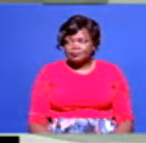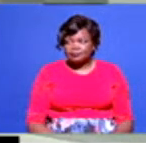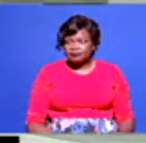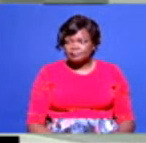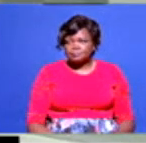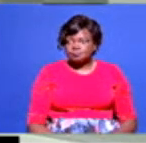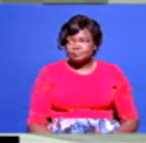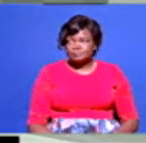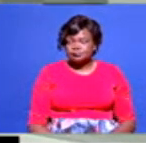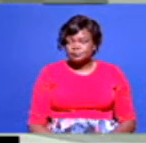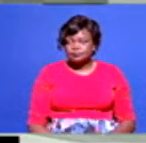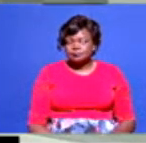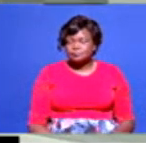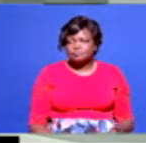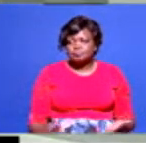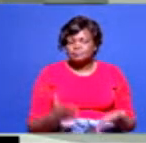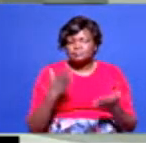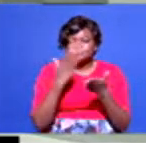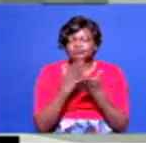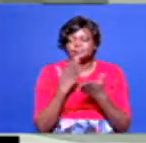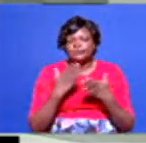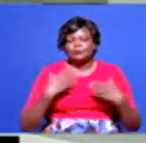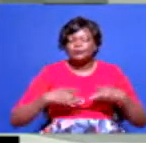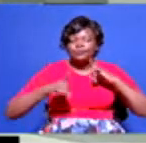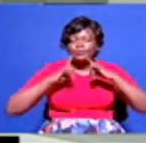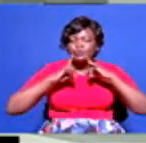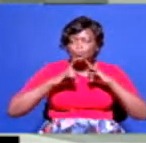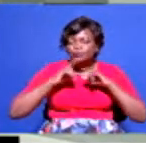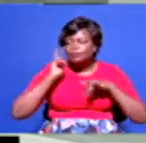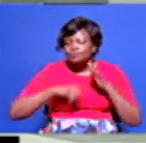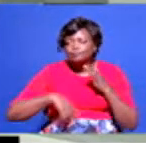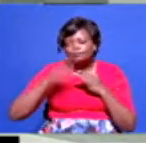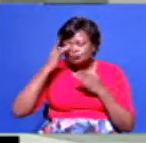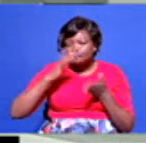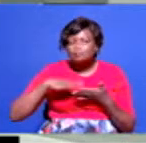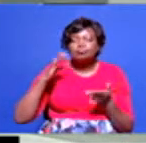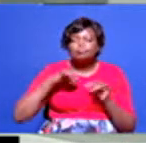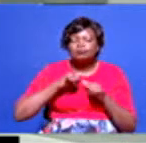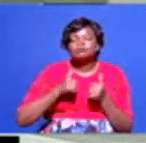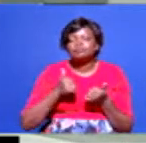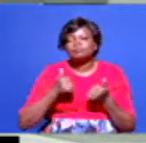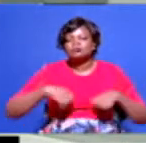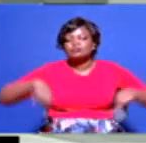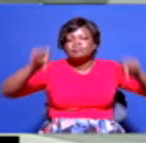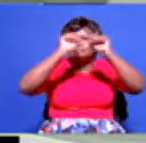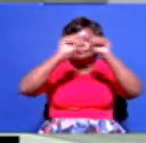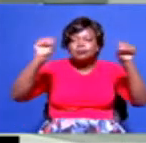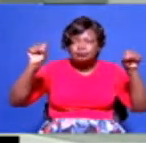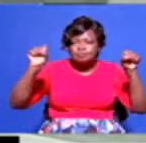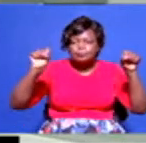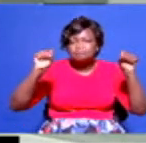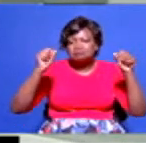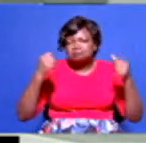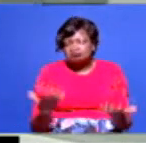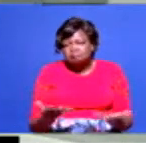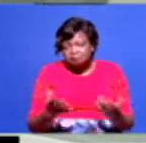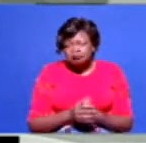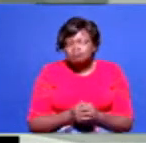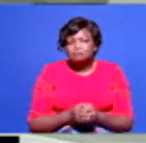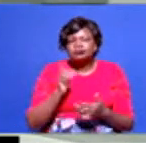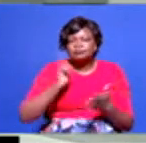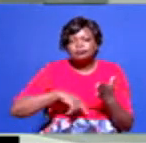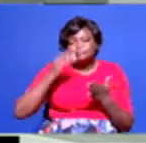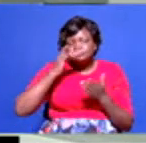I did a lot of your reactions on what you remember most about the passing on of what you remember